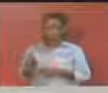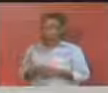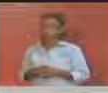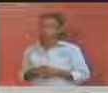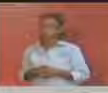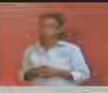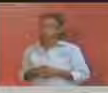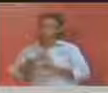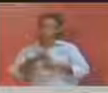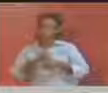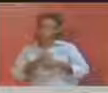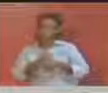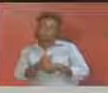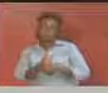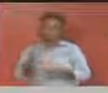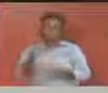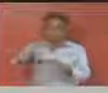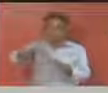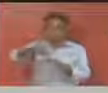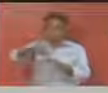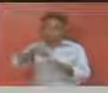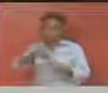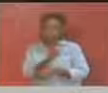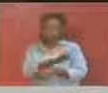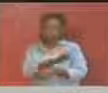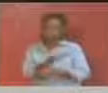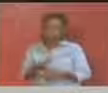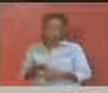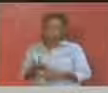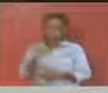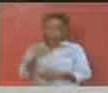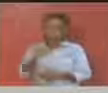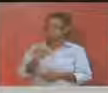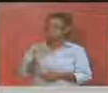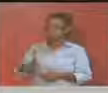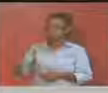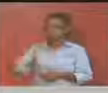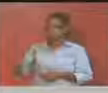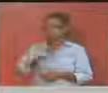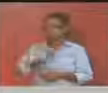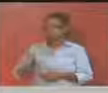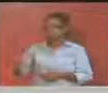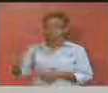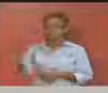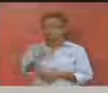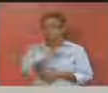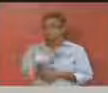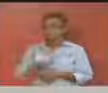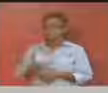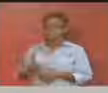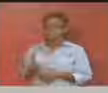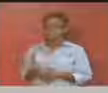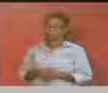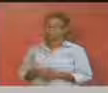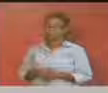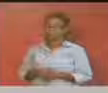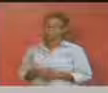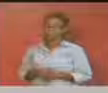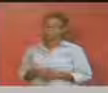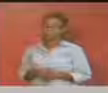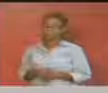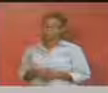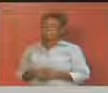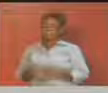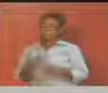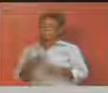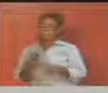So if you want, the ingredients will be the same, the processes should be the same, and what happens